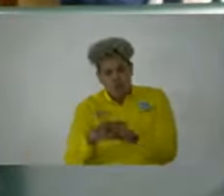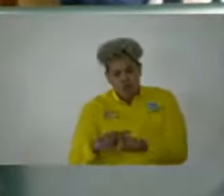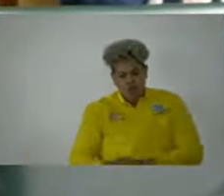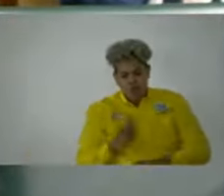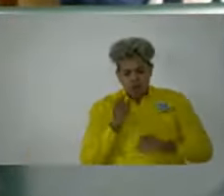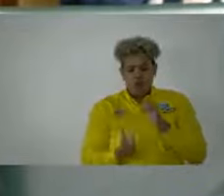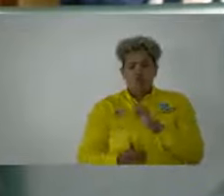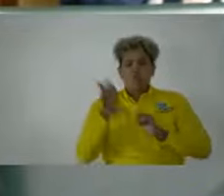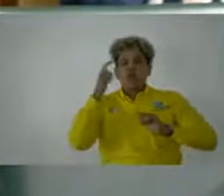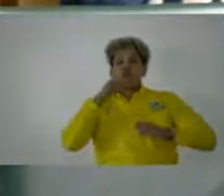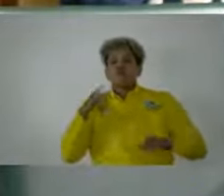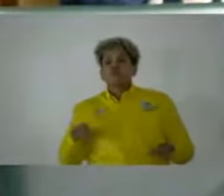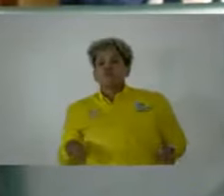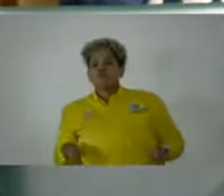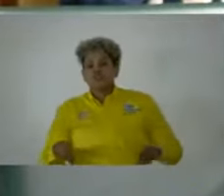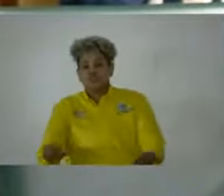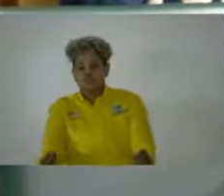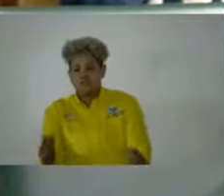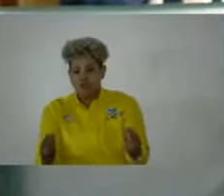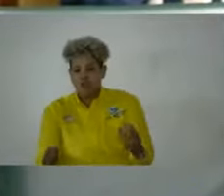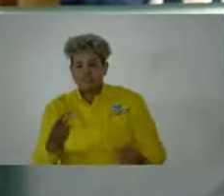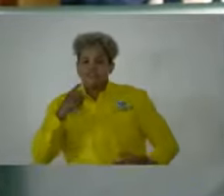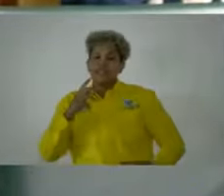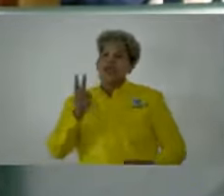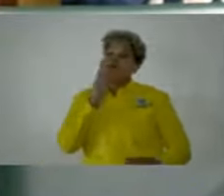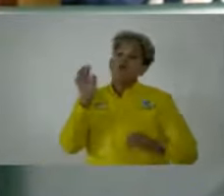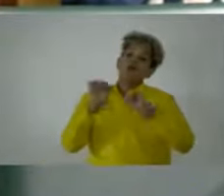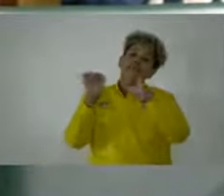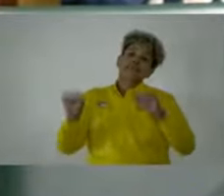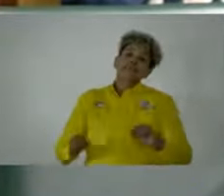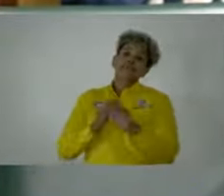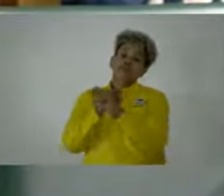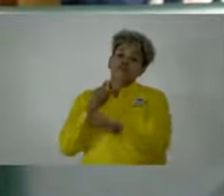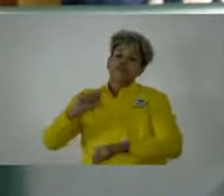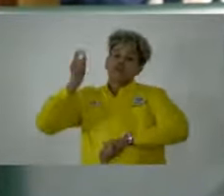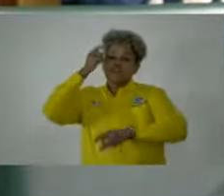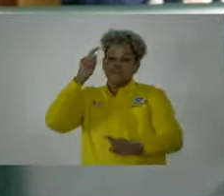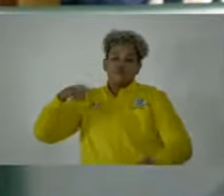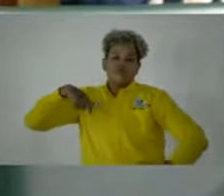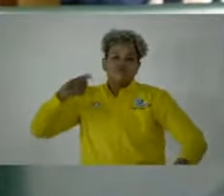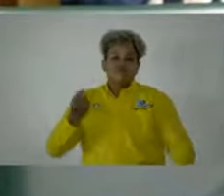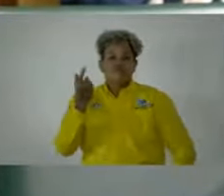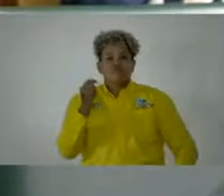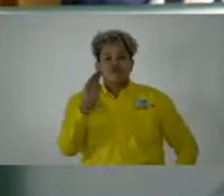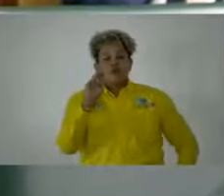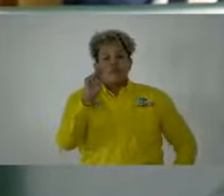the most fertile and irrigated lands, as this government has done at Bernard Lodge.